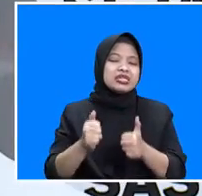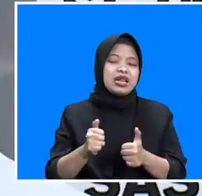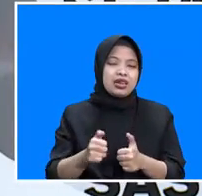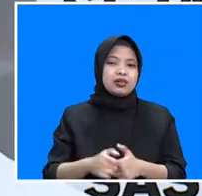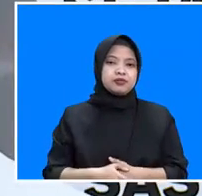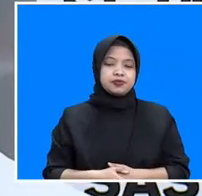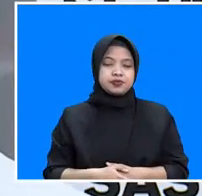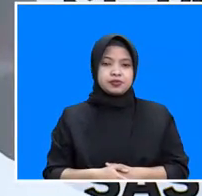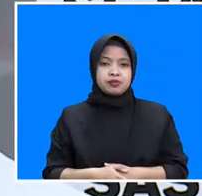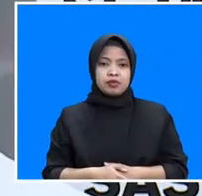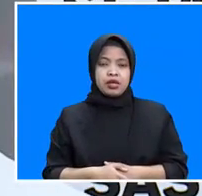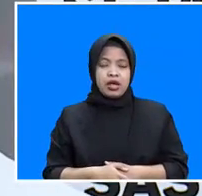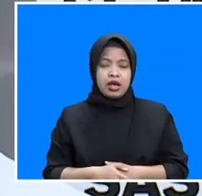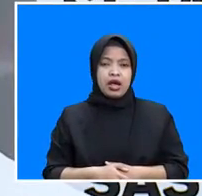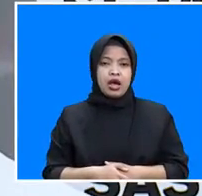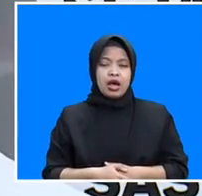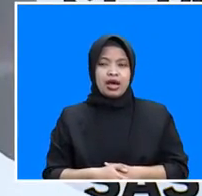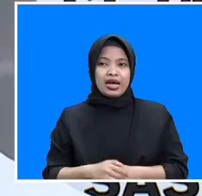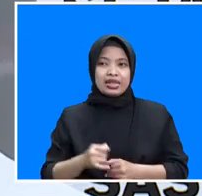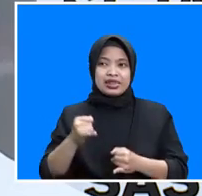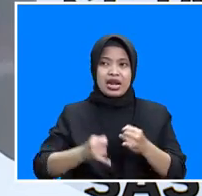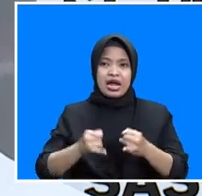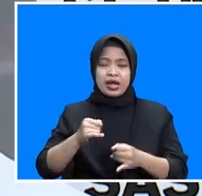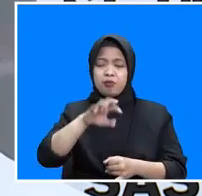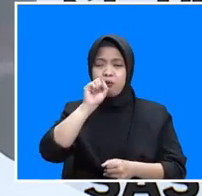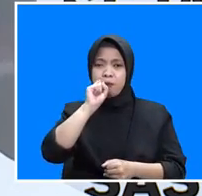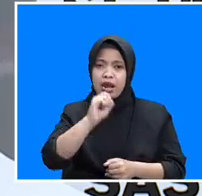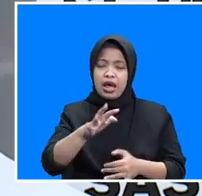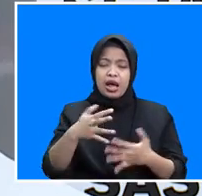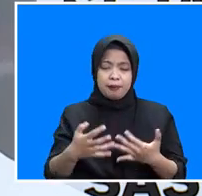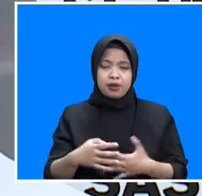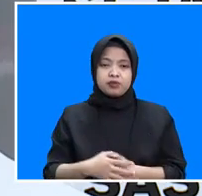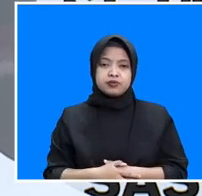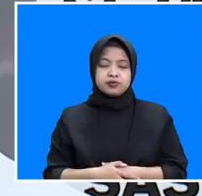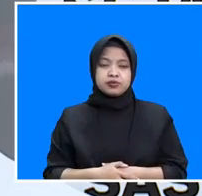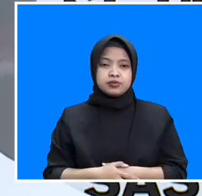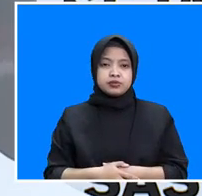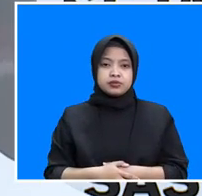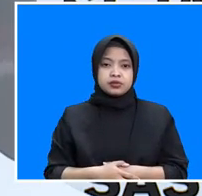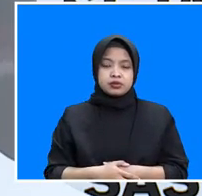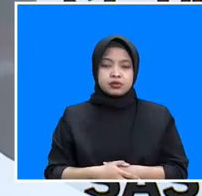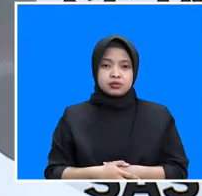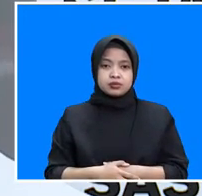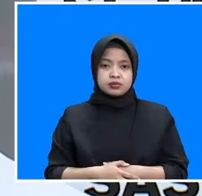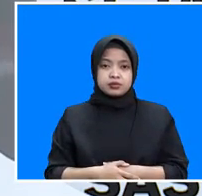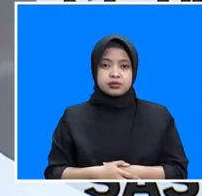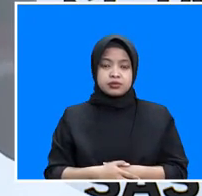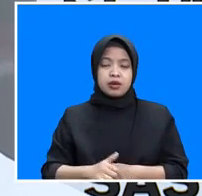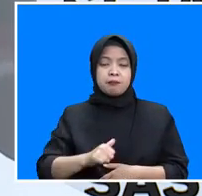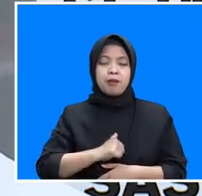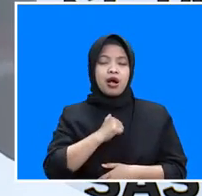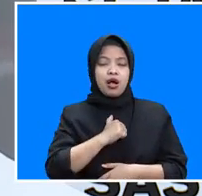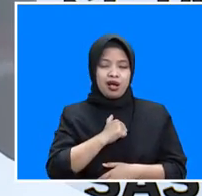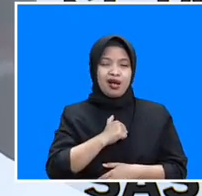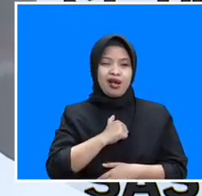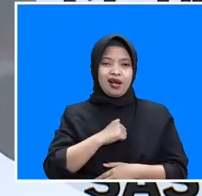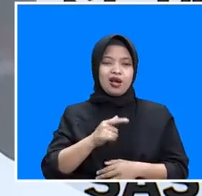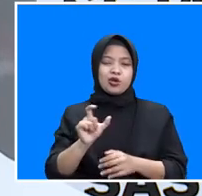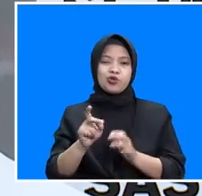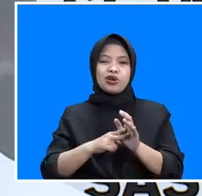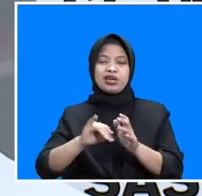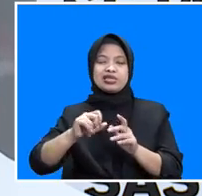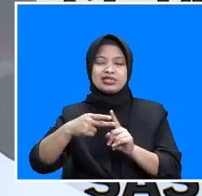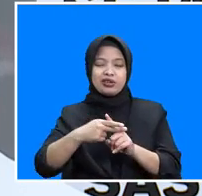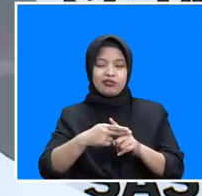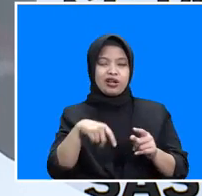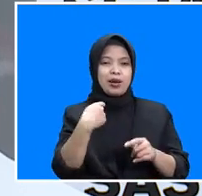So, and then I think lastly, I'd just like to mention that we're also very proudly working with the Ministry of Education on supporting 21st